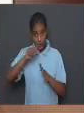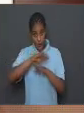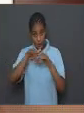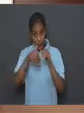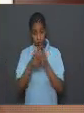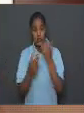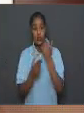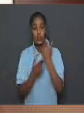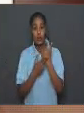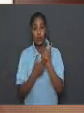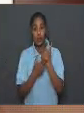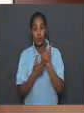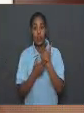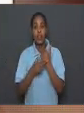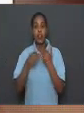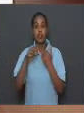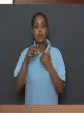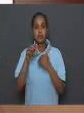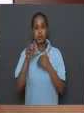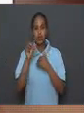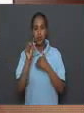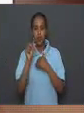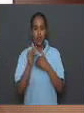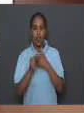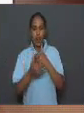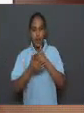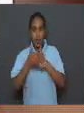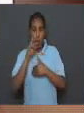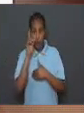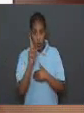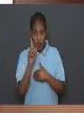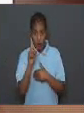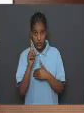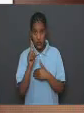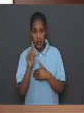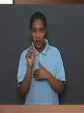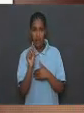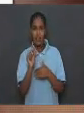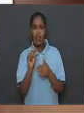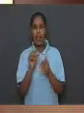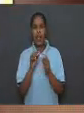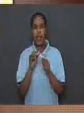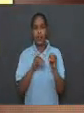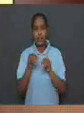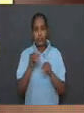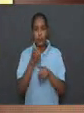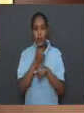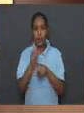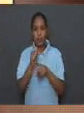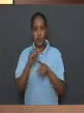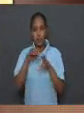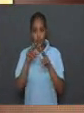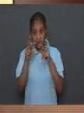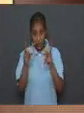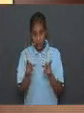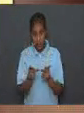Electroplating involves depositing a thin layer of one type of less active metal